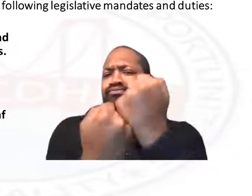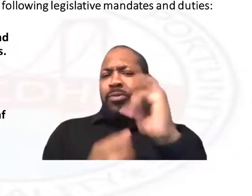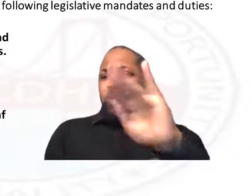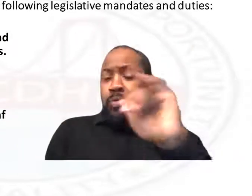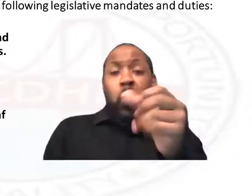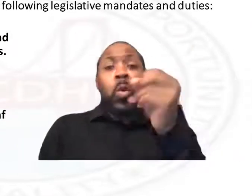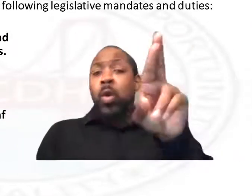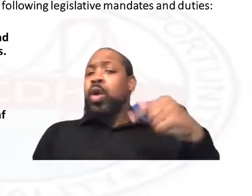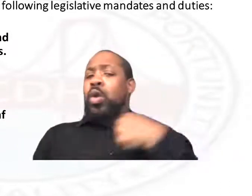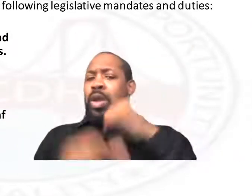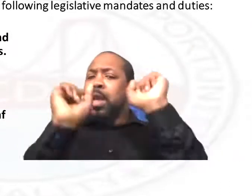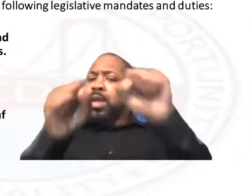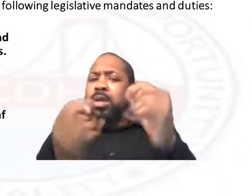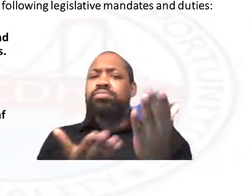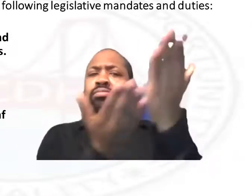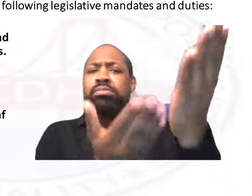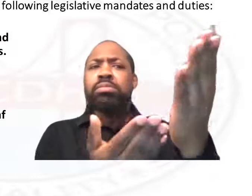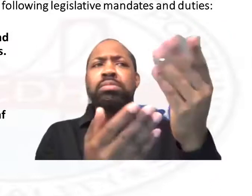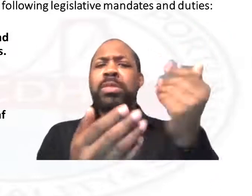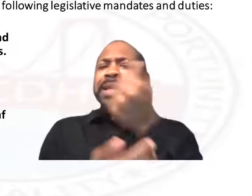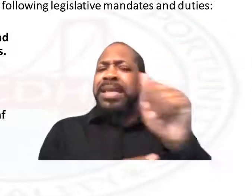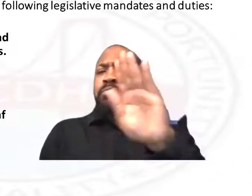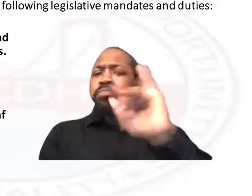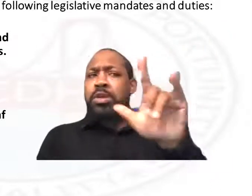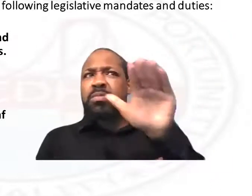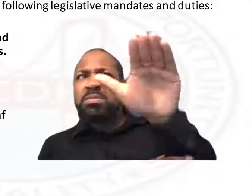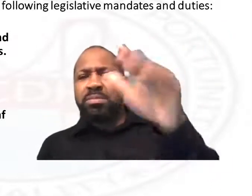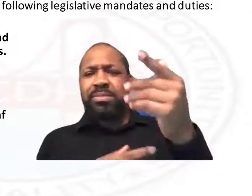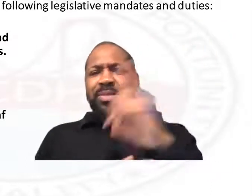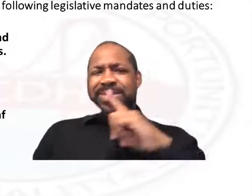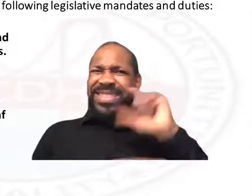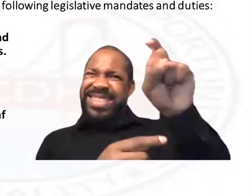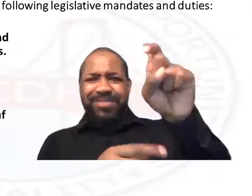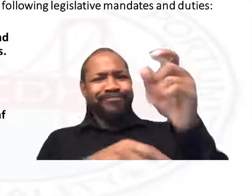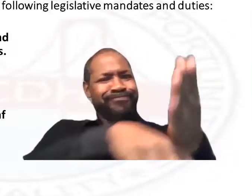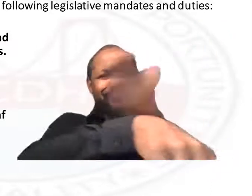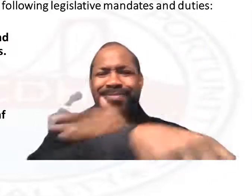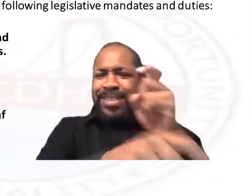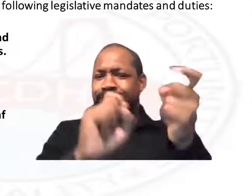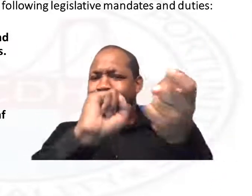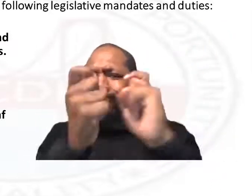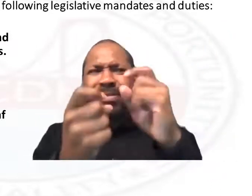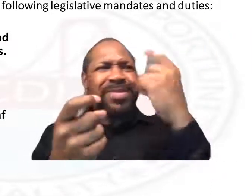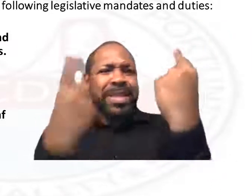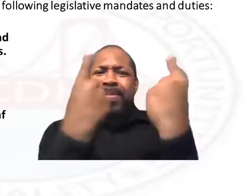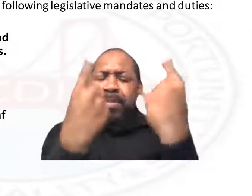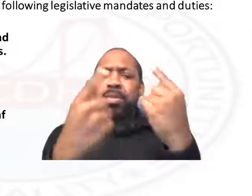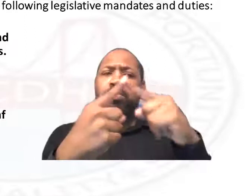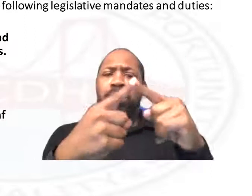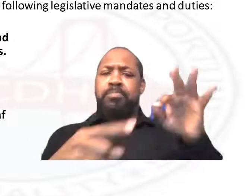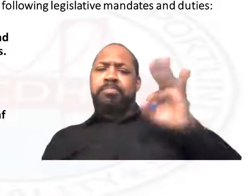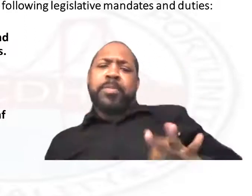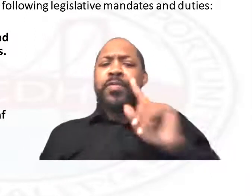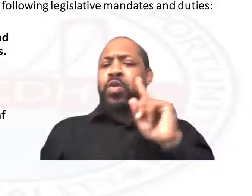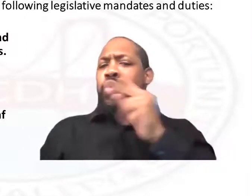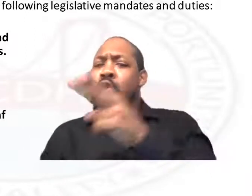that would benefit the community, being a part of that advocacy bringing any bills that might need to be improved